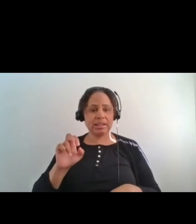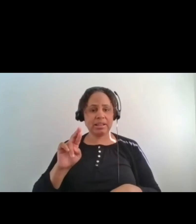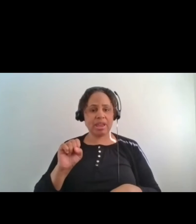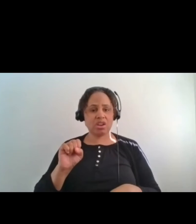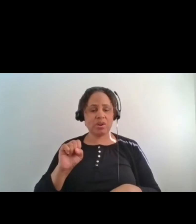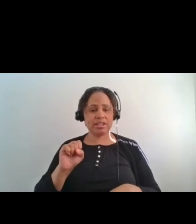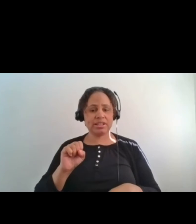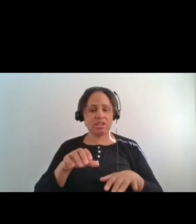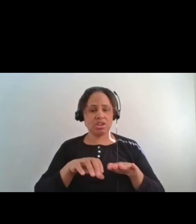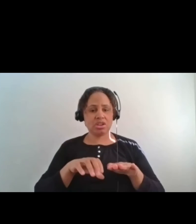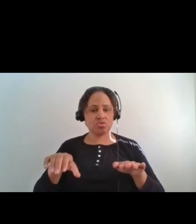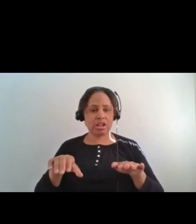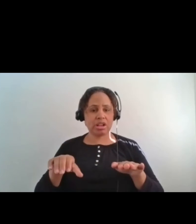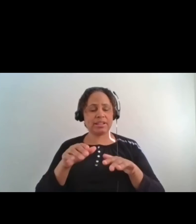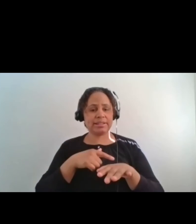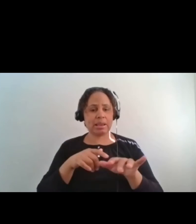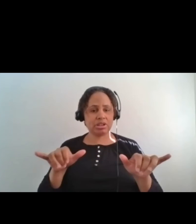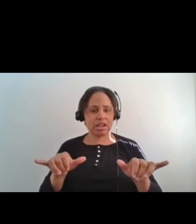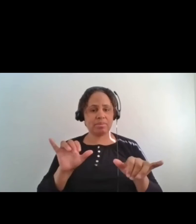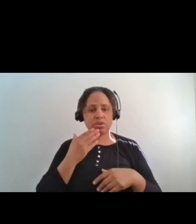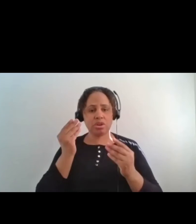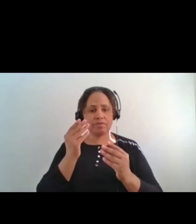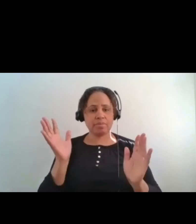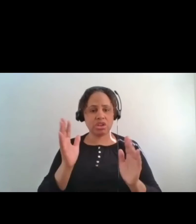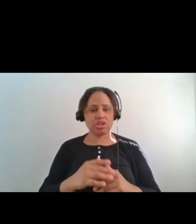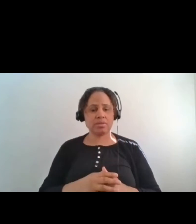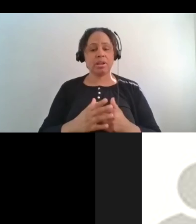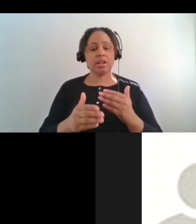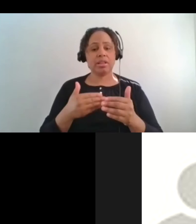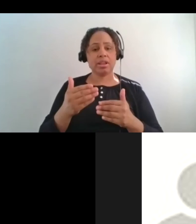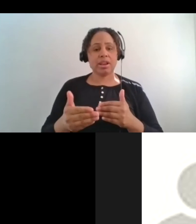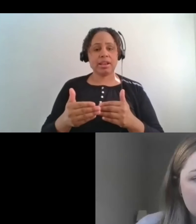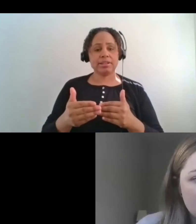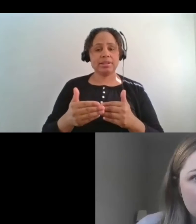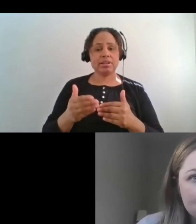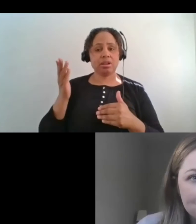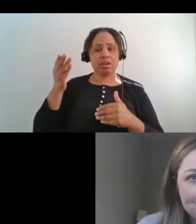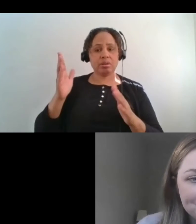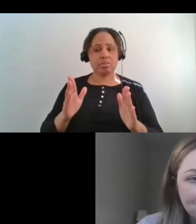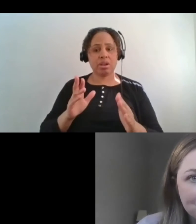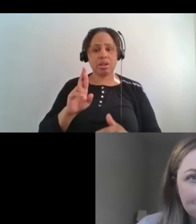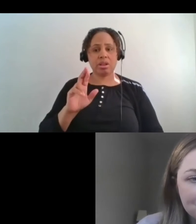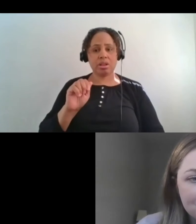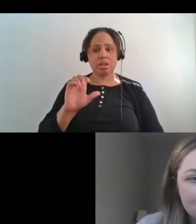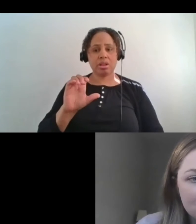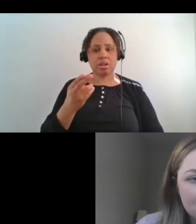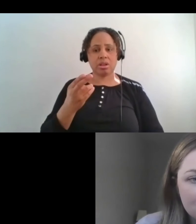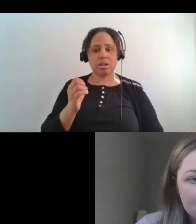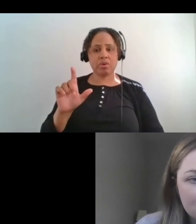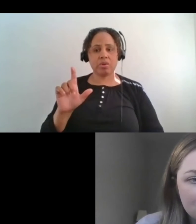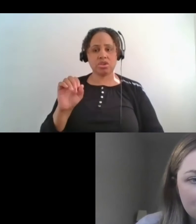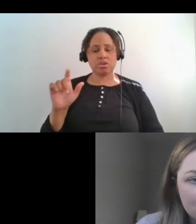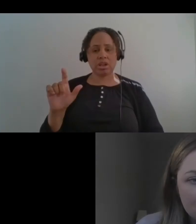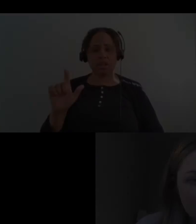that thought. That was really good information. Our next panelist is Rachel Dahl. Rachel is currently a pre-kidney transplant